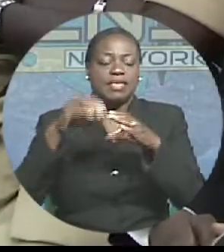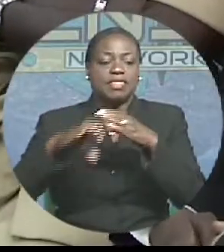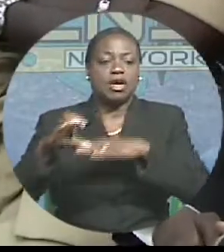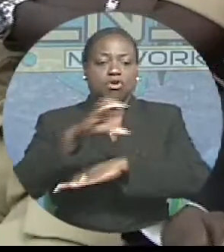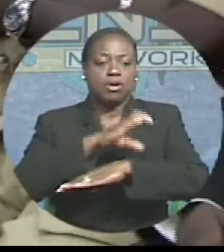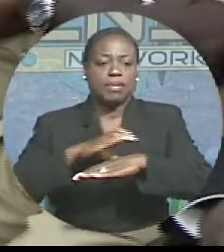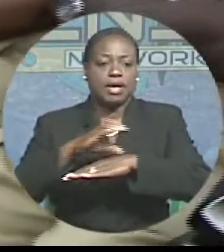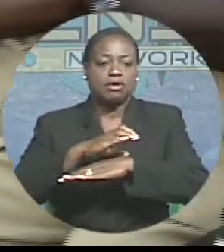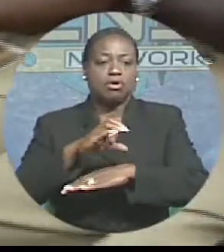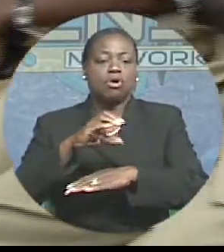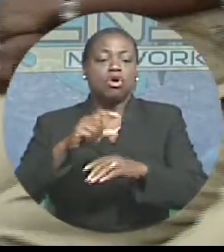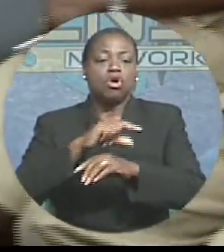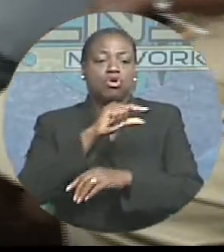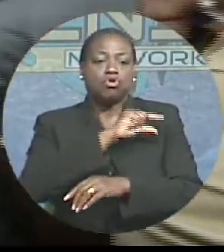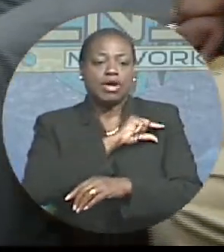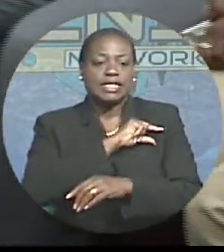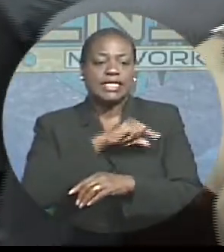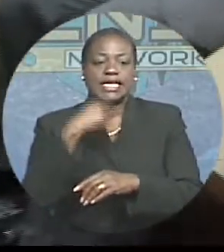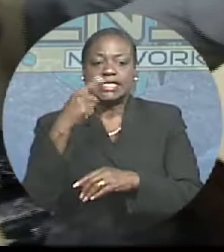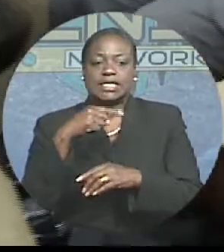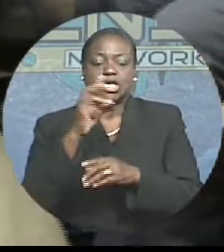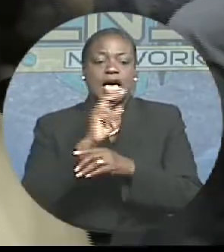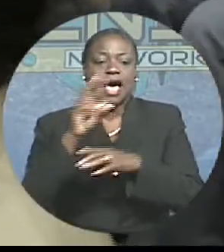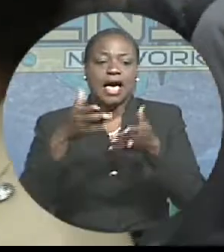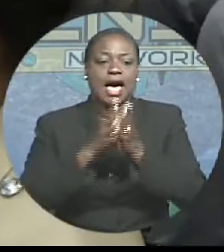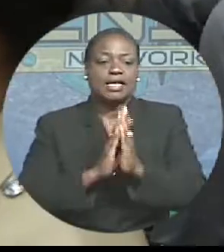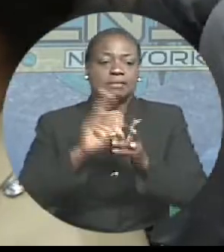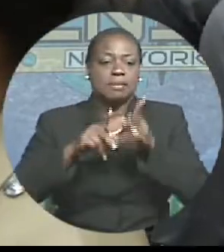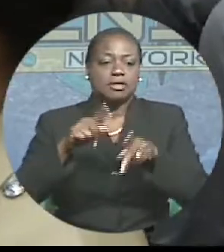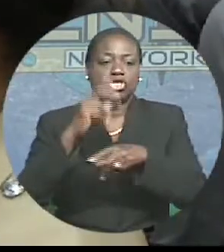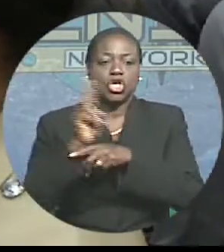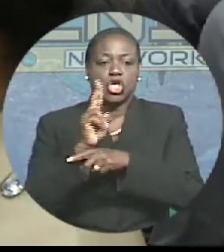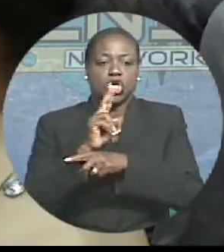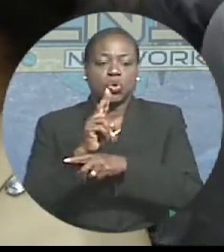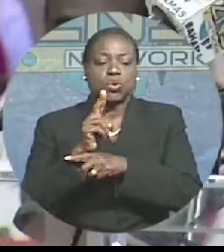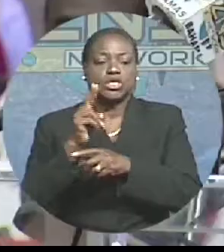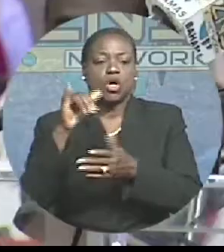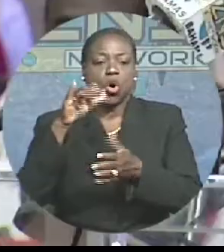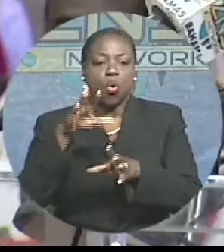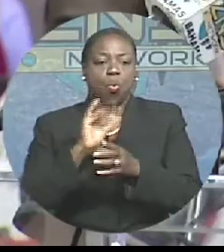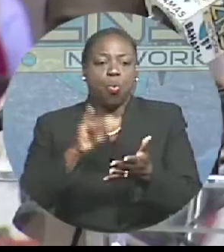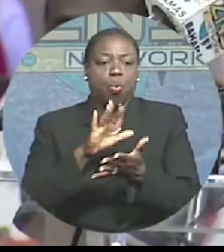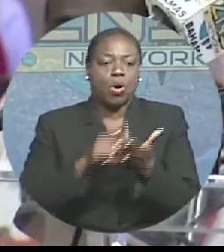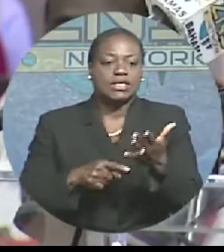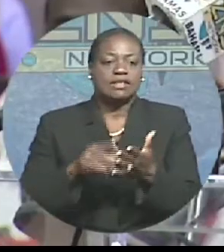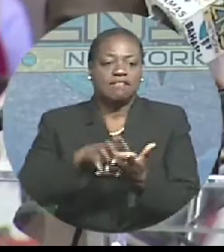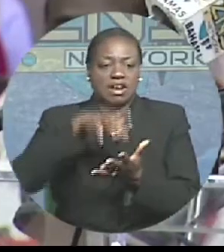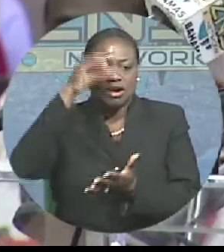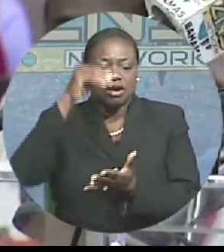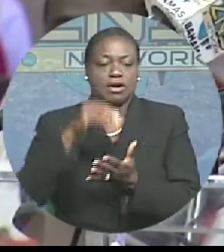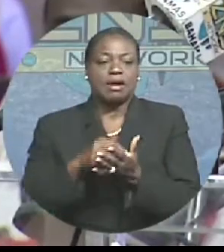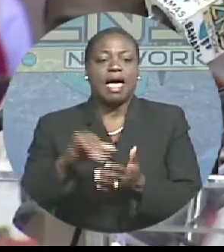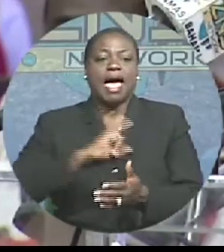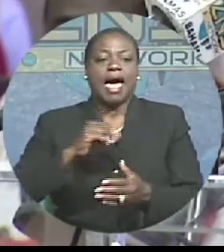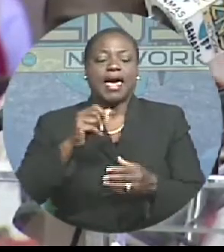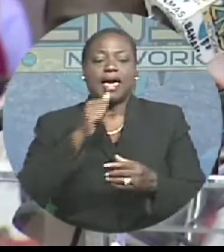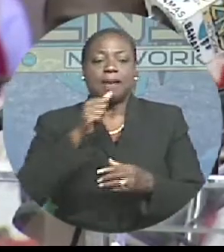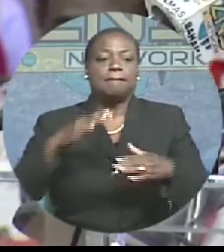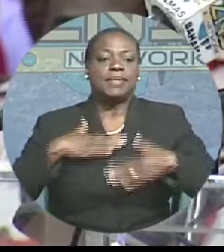urged participants to use the skills they will gain to improve on law enforcement practices. I'm pleased to tell you, ladies and